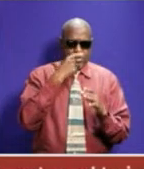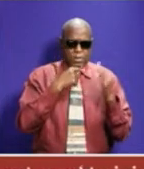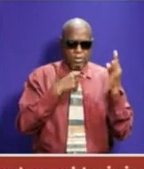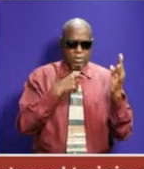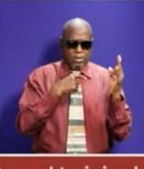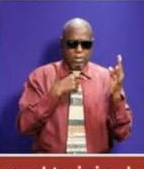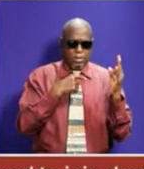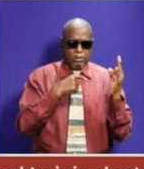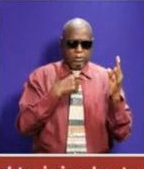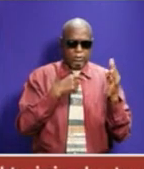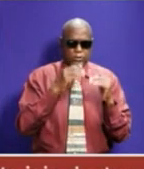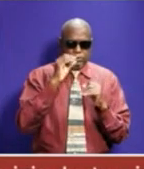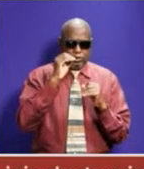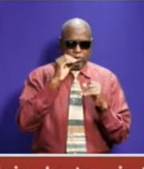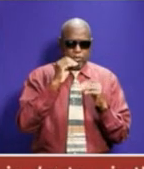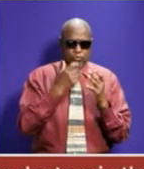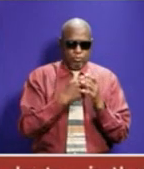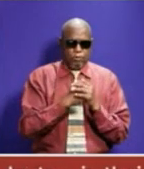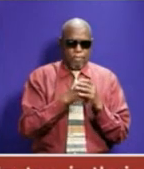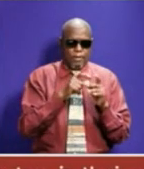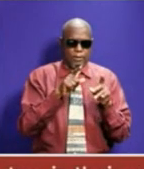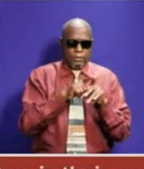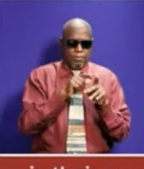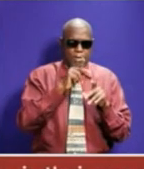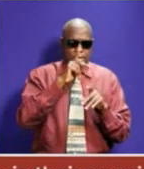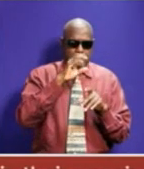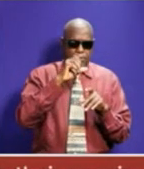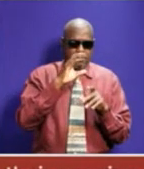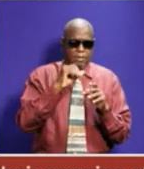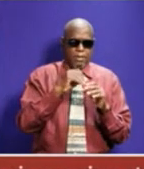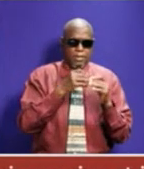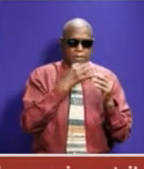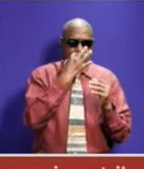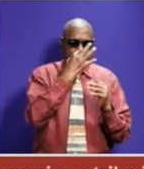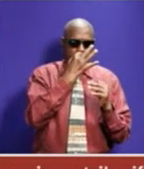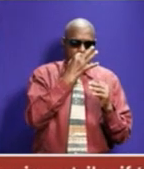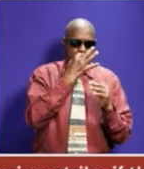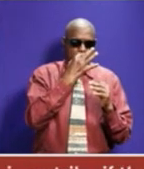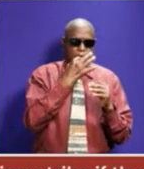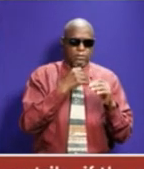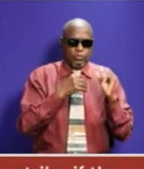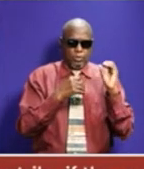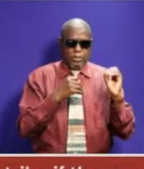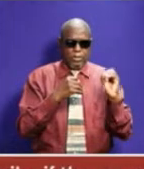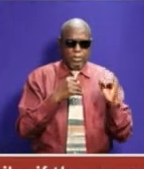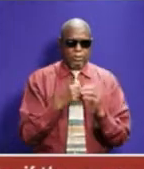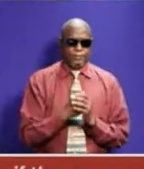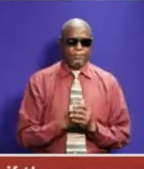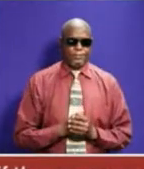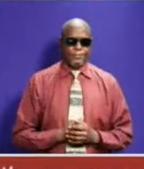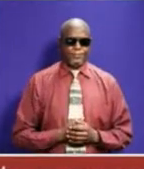KPC clinched their victory by defeating KCB women 3-0.